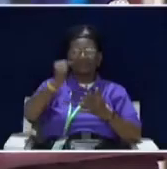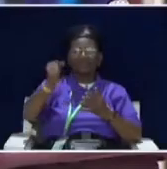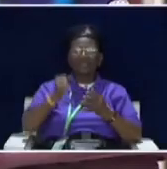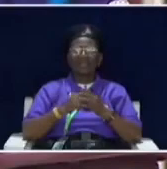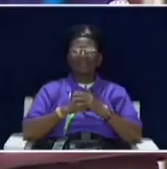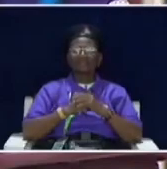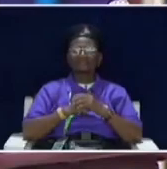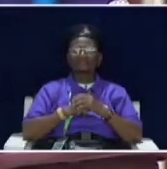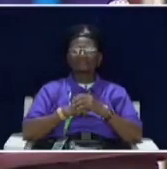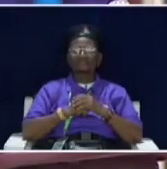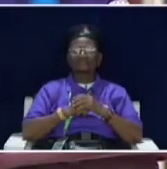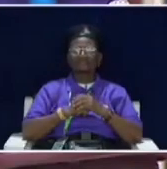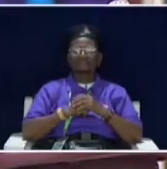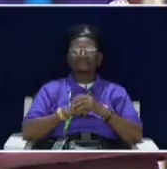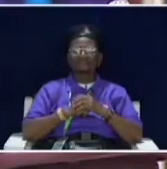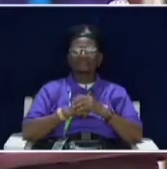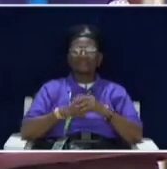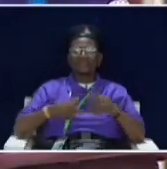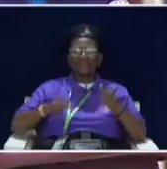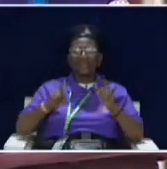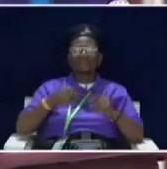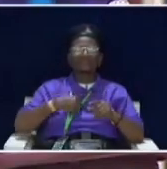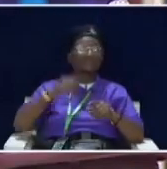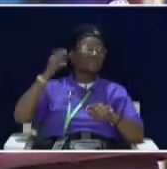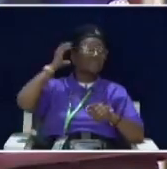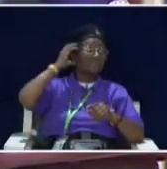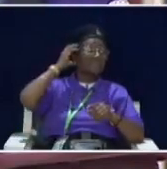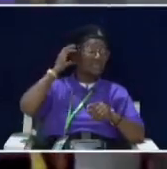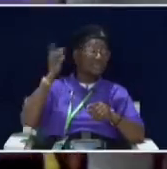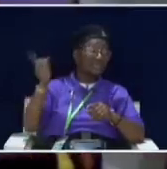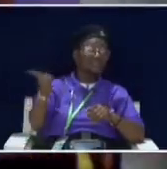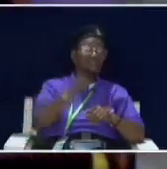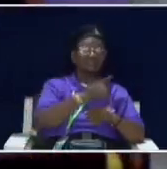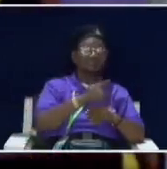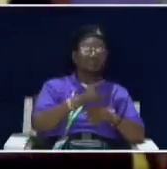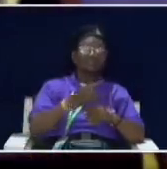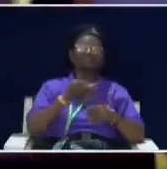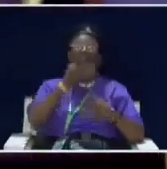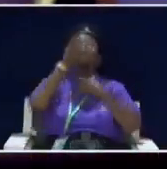Only I just sing. Let me hear you shout a really, really big hallelujah.